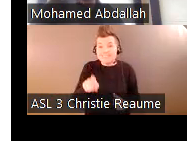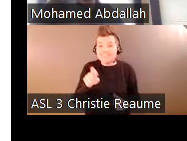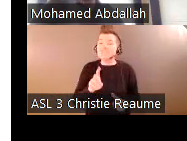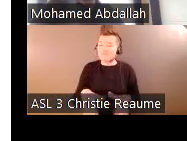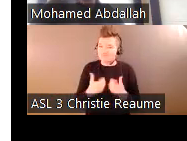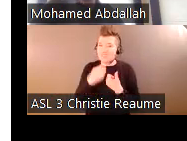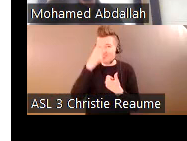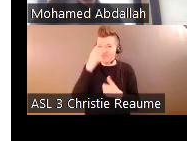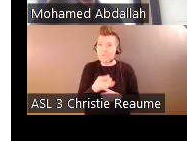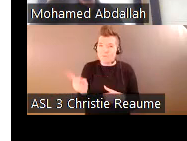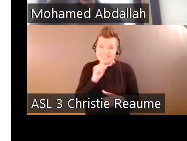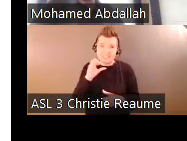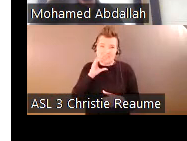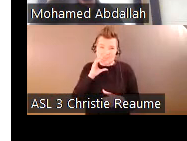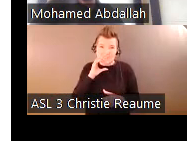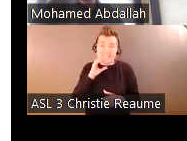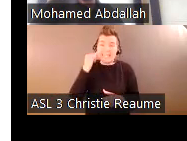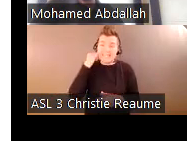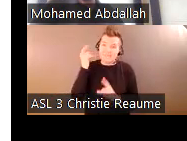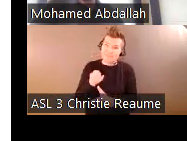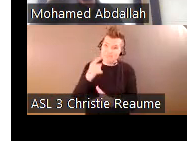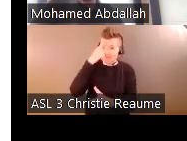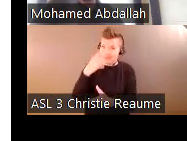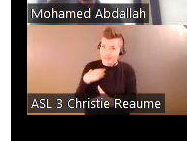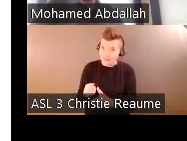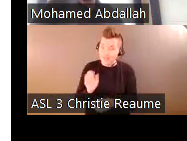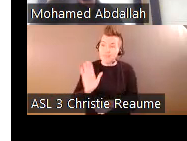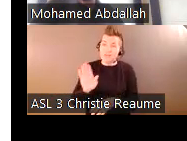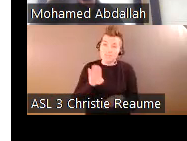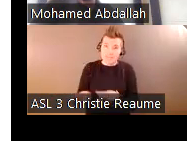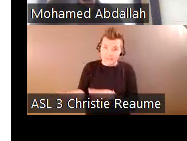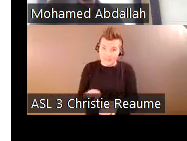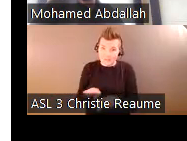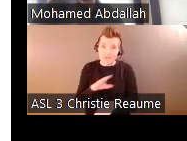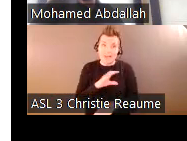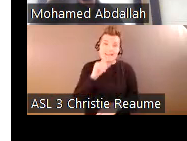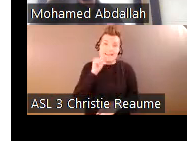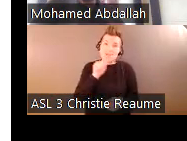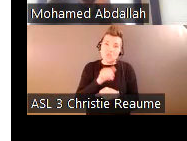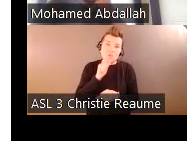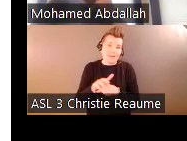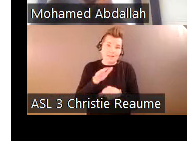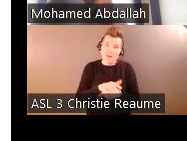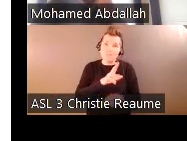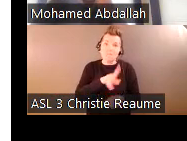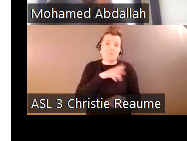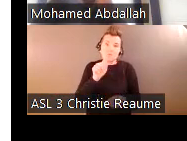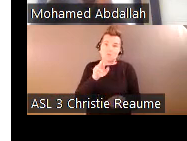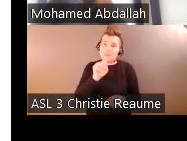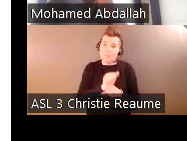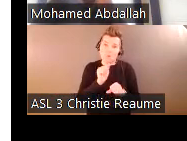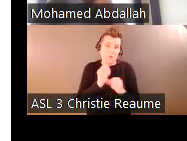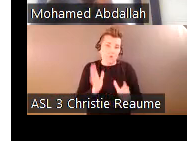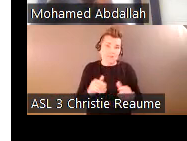when it comes to mental health behaviors and the shortage of personal care workers here in the province.